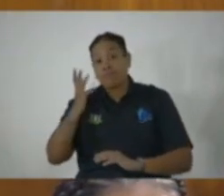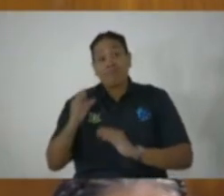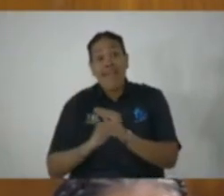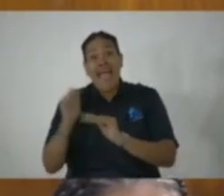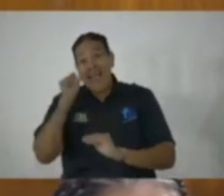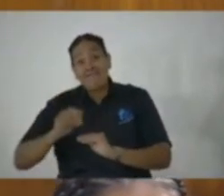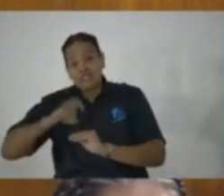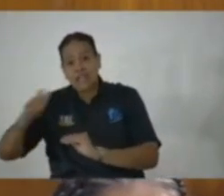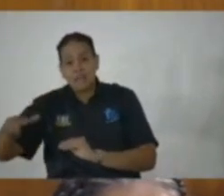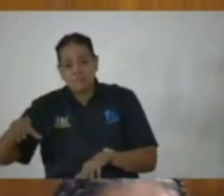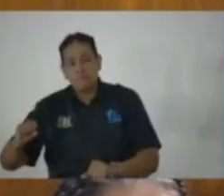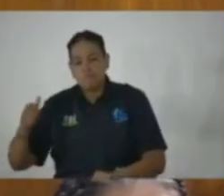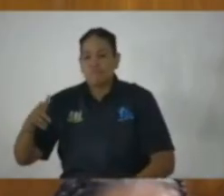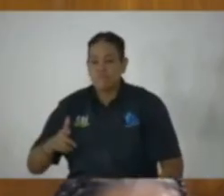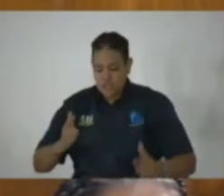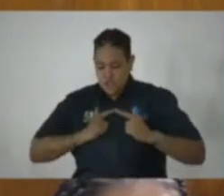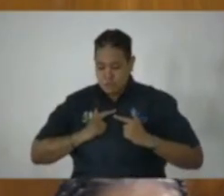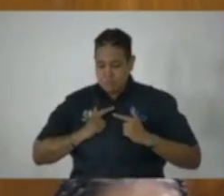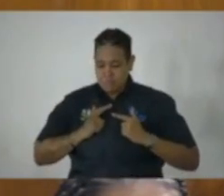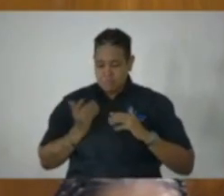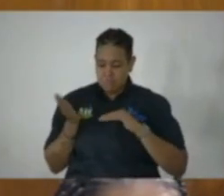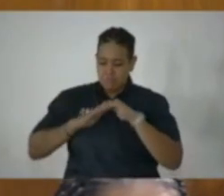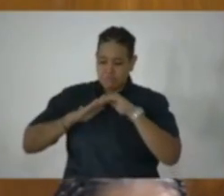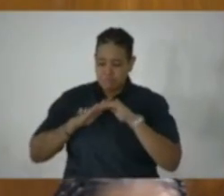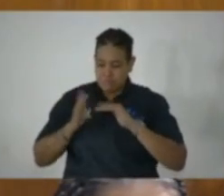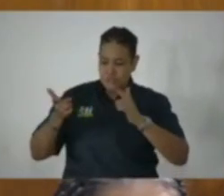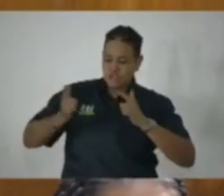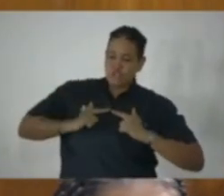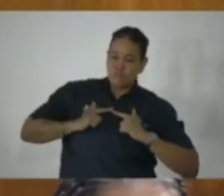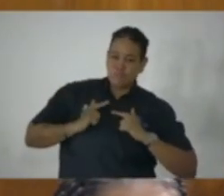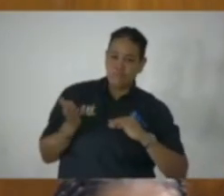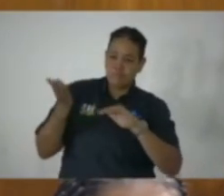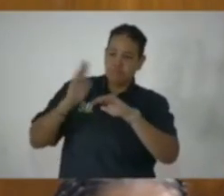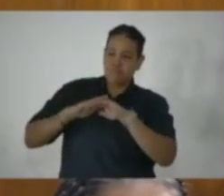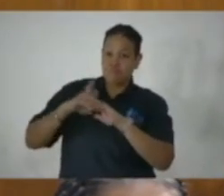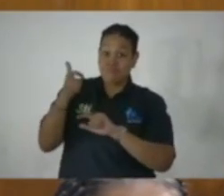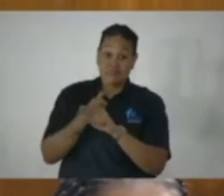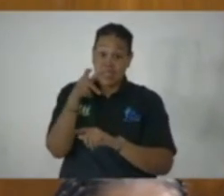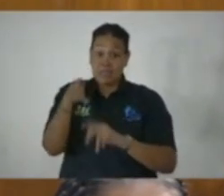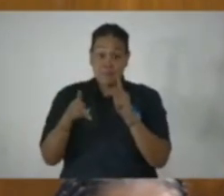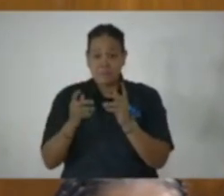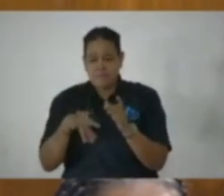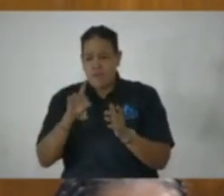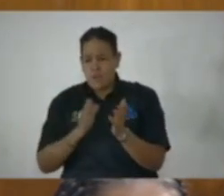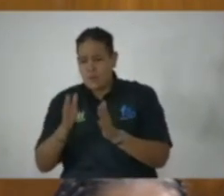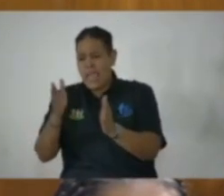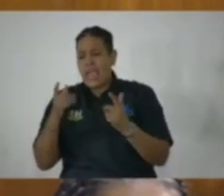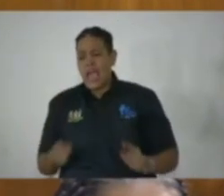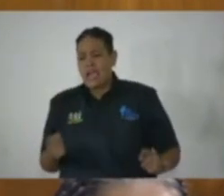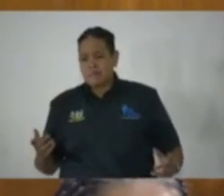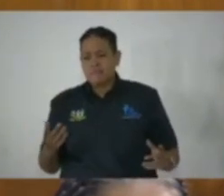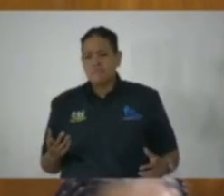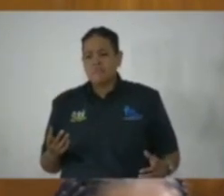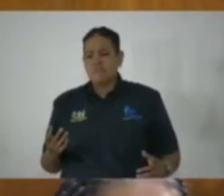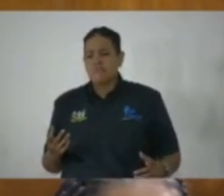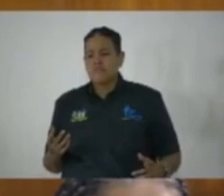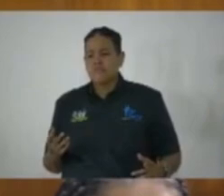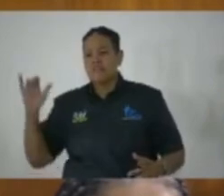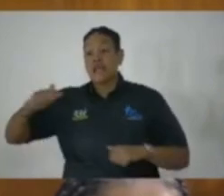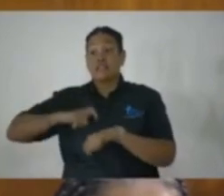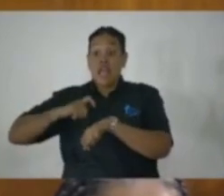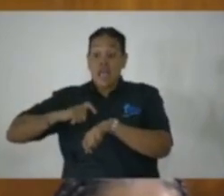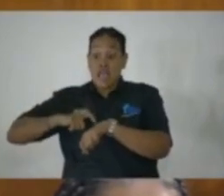Every single time that they have gotten it, there is an increase. The people found their way. And by the way, in that